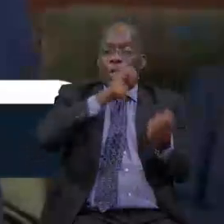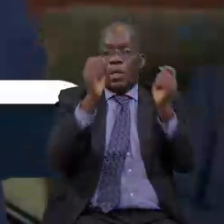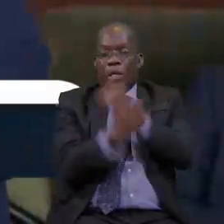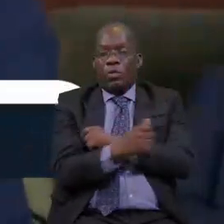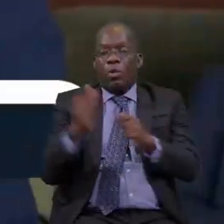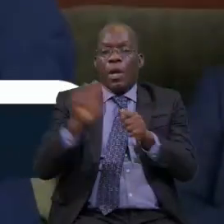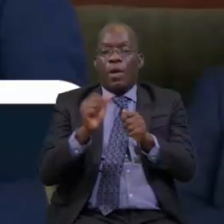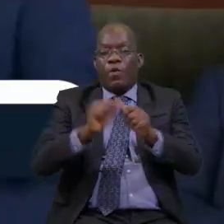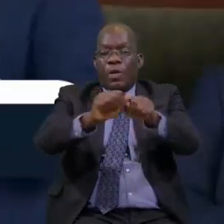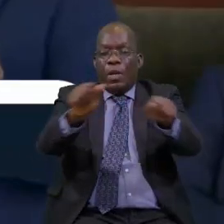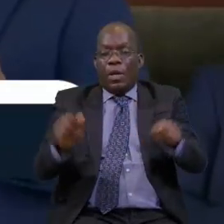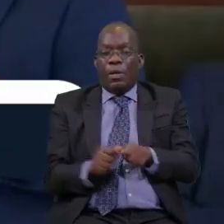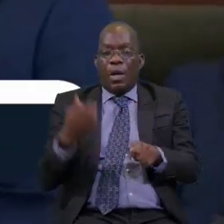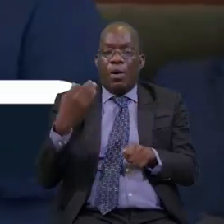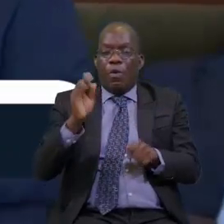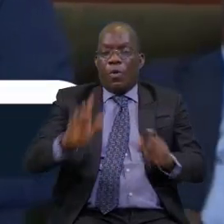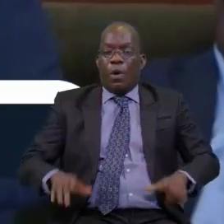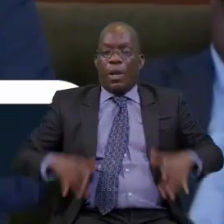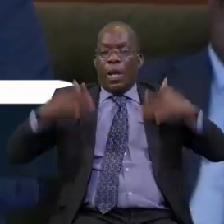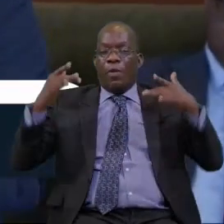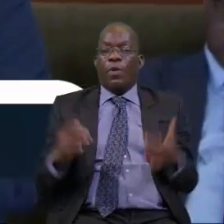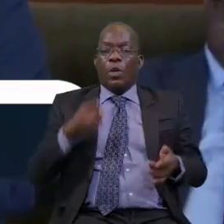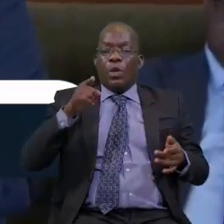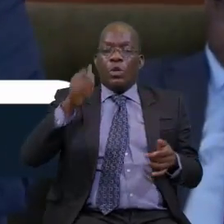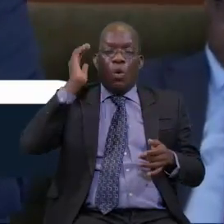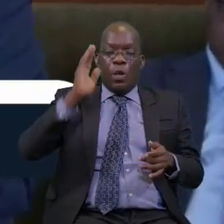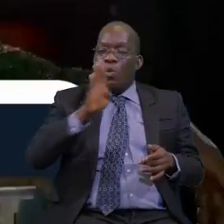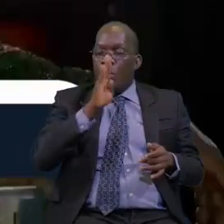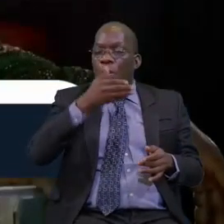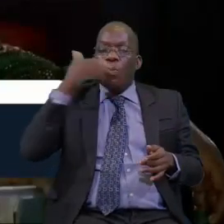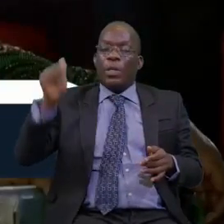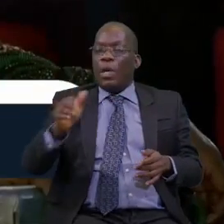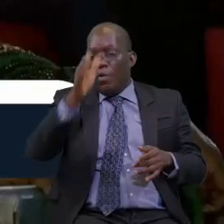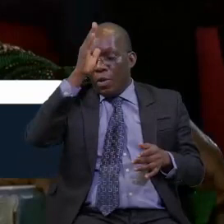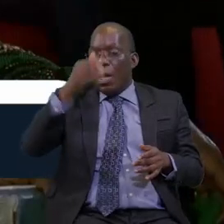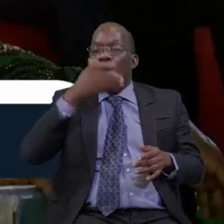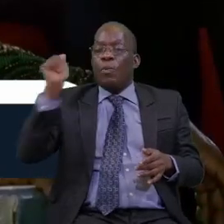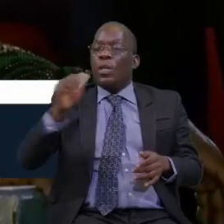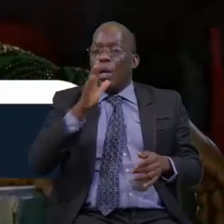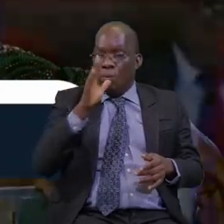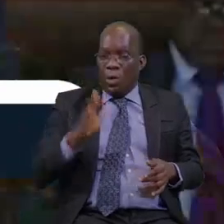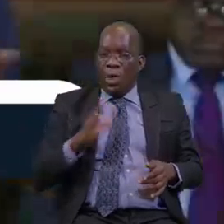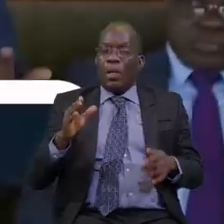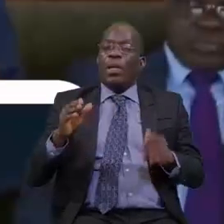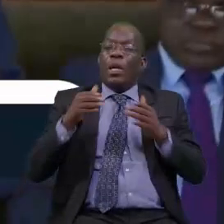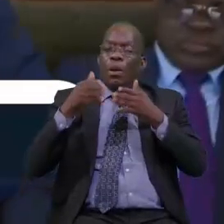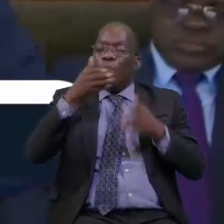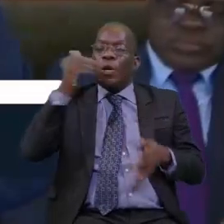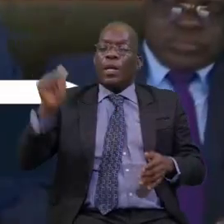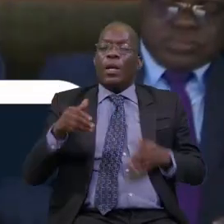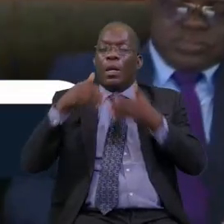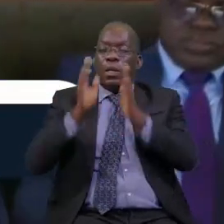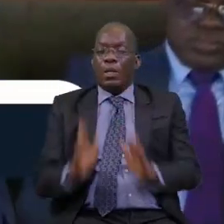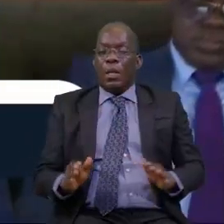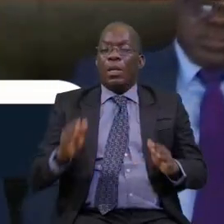of your life, you'll be a better father, a better mother, a better leader, a better